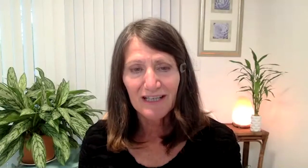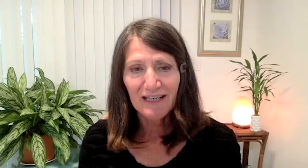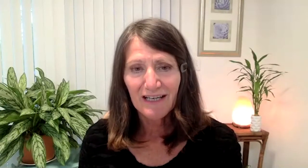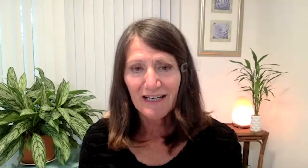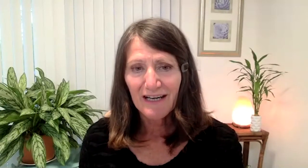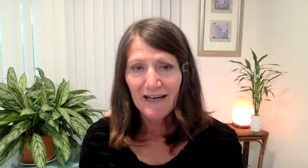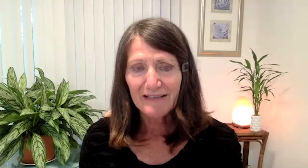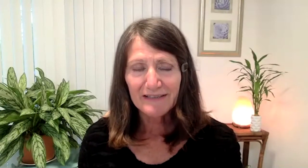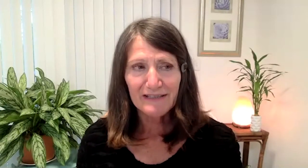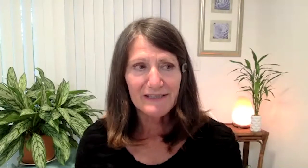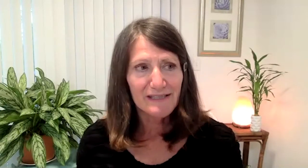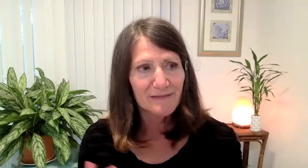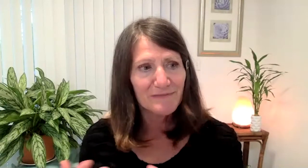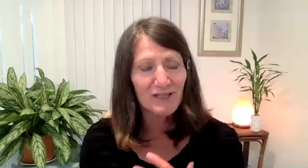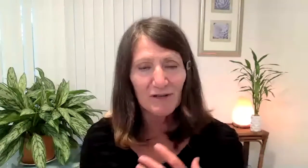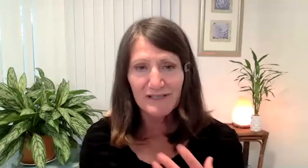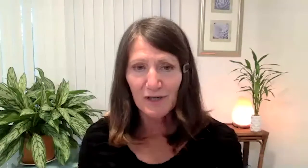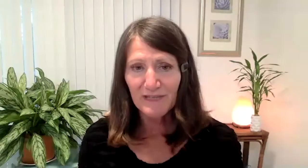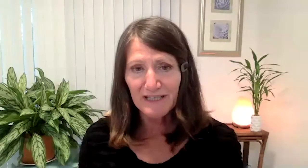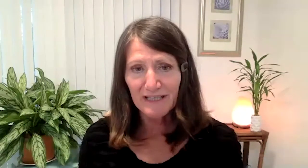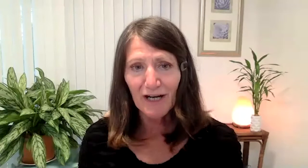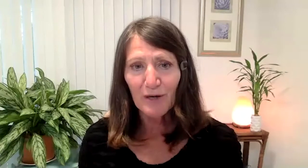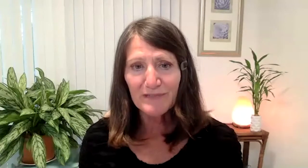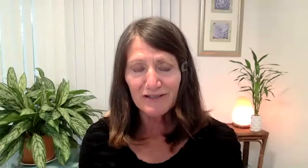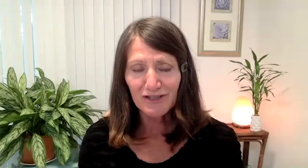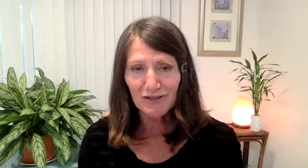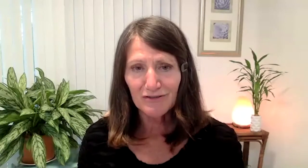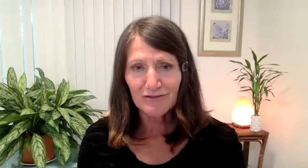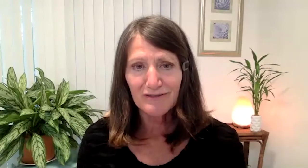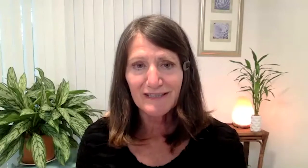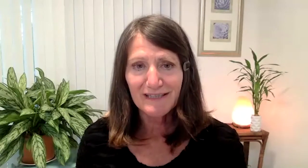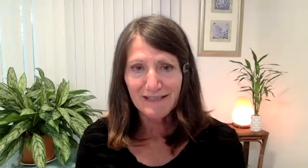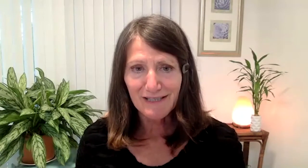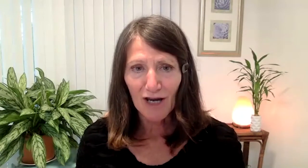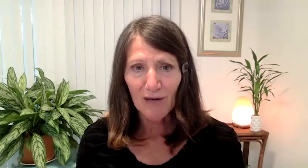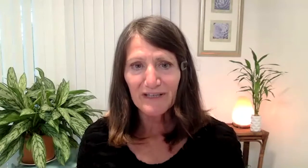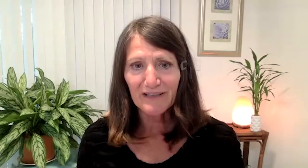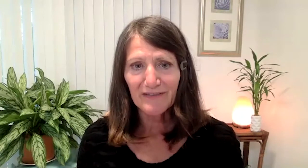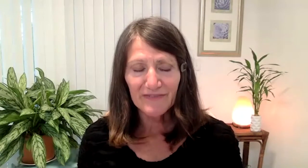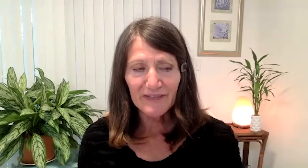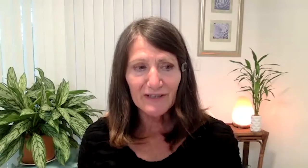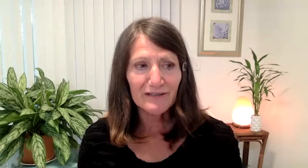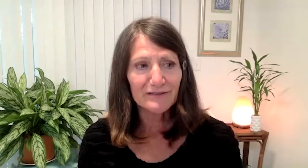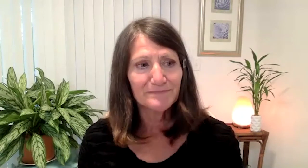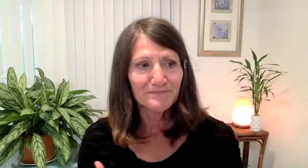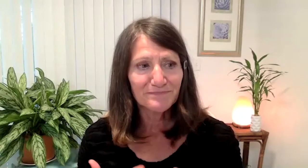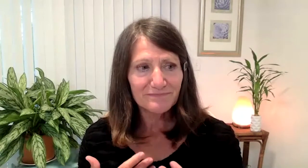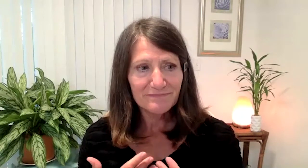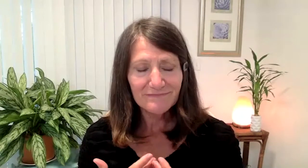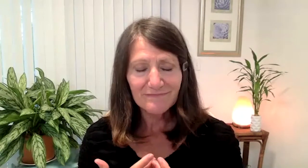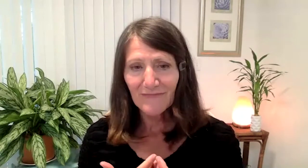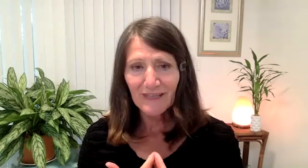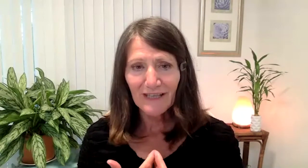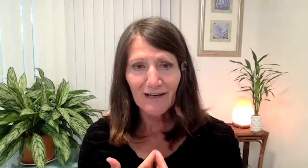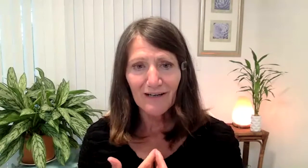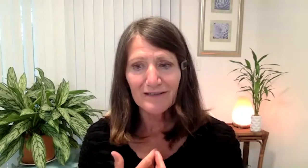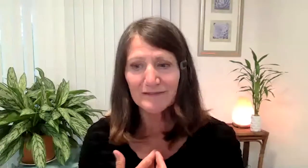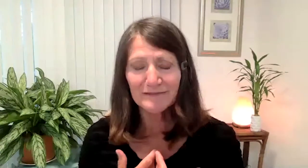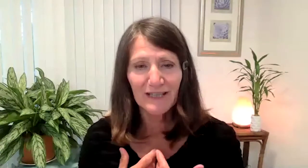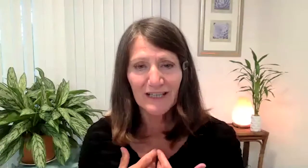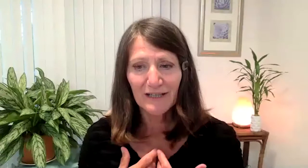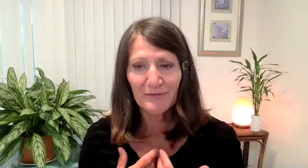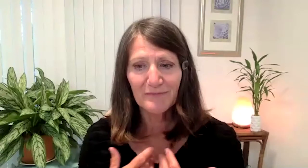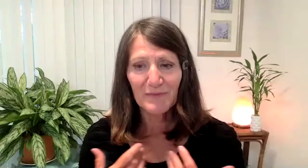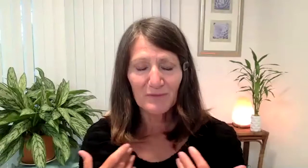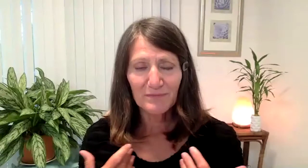self-compassion. And as so many coming to this topic feel